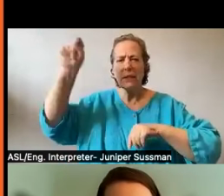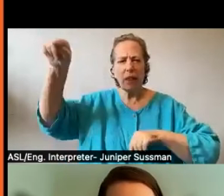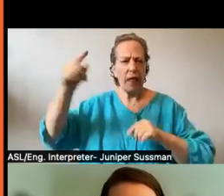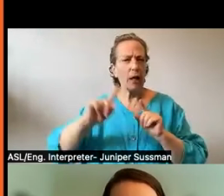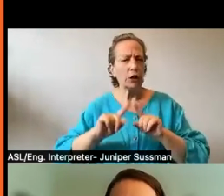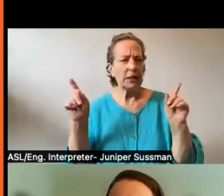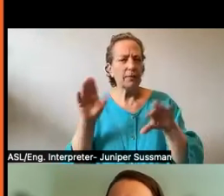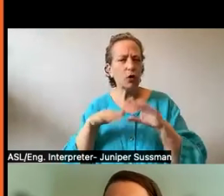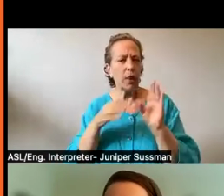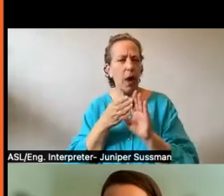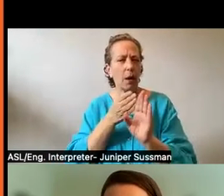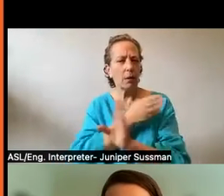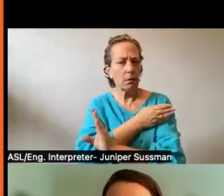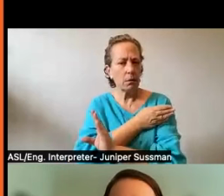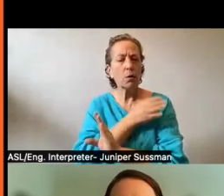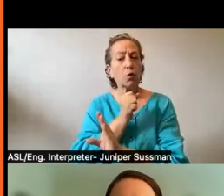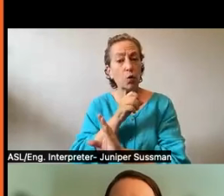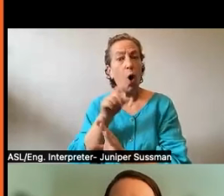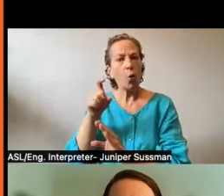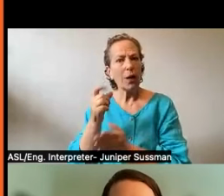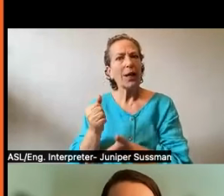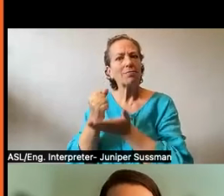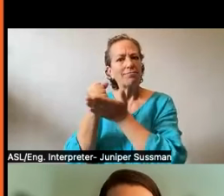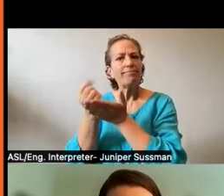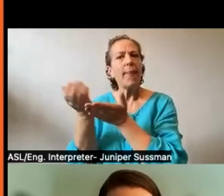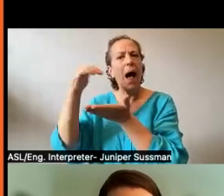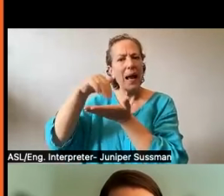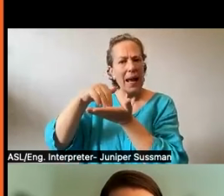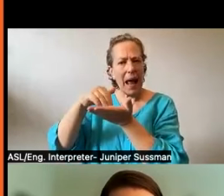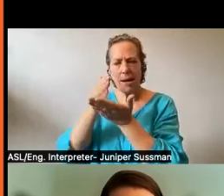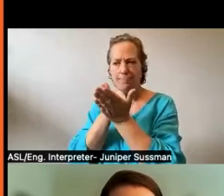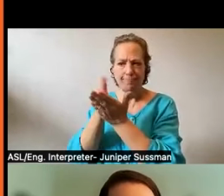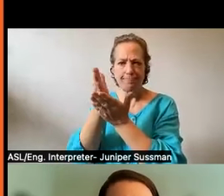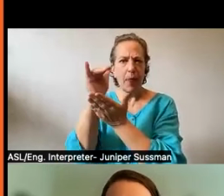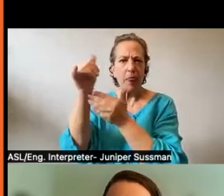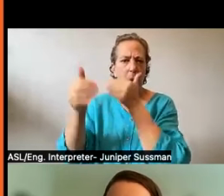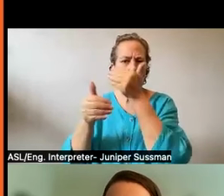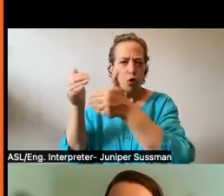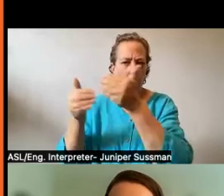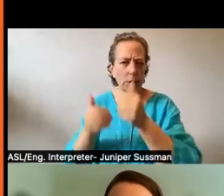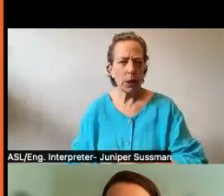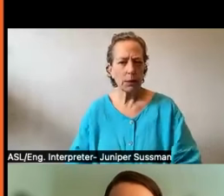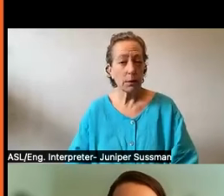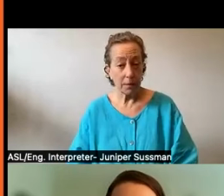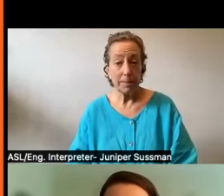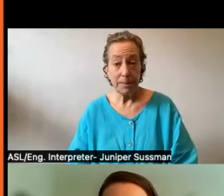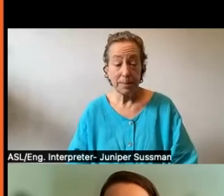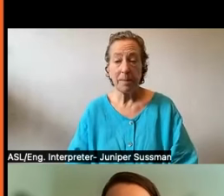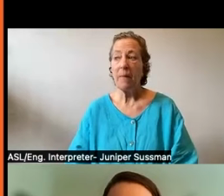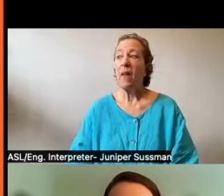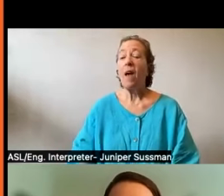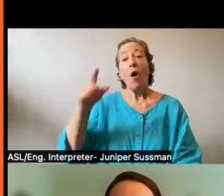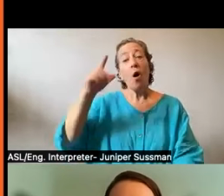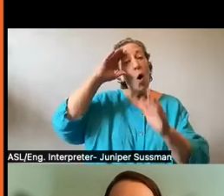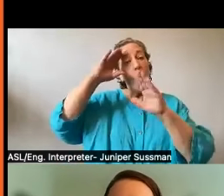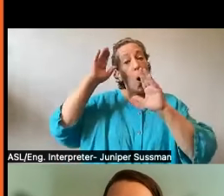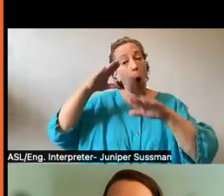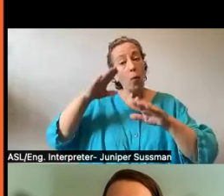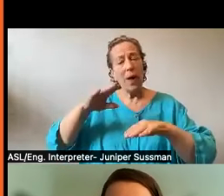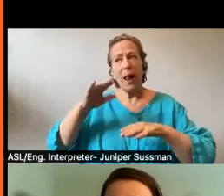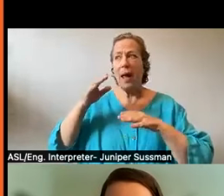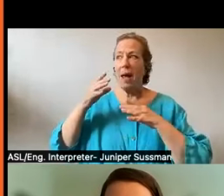prior experience, and they also need some help navigating that process. Hopefully at that point, the patient or the client has